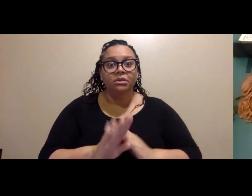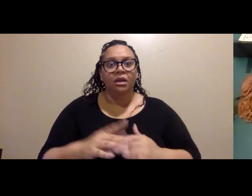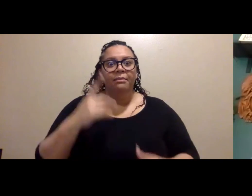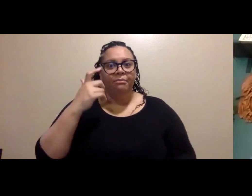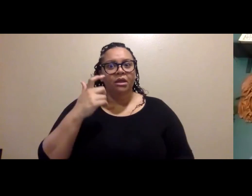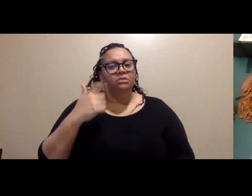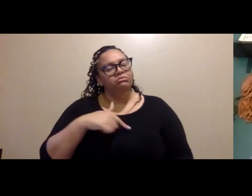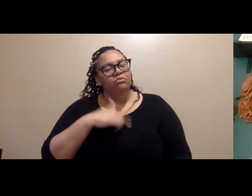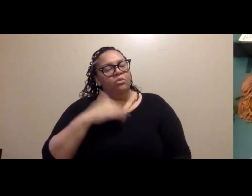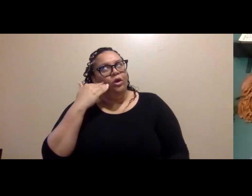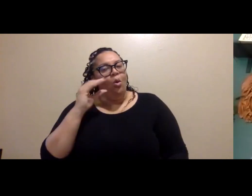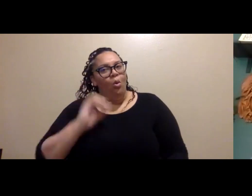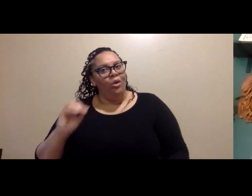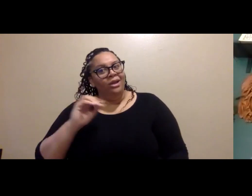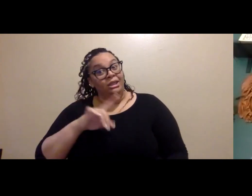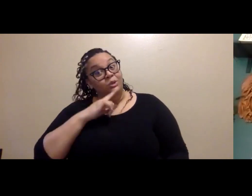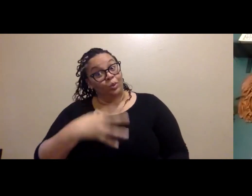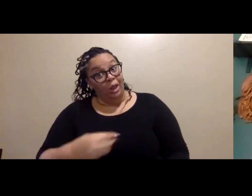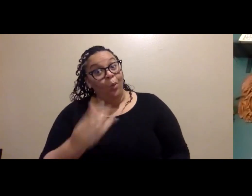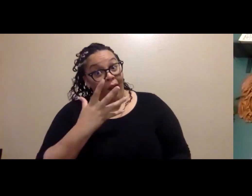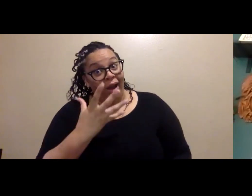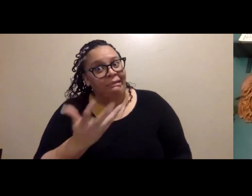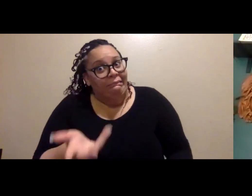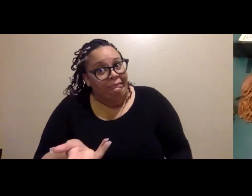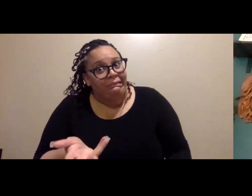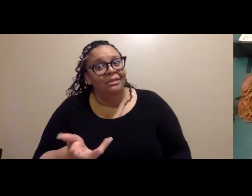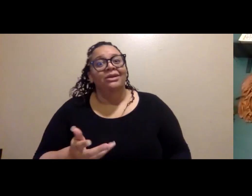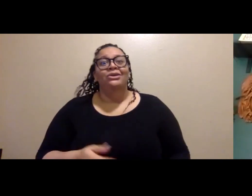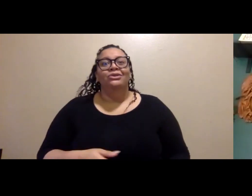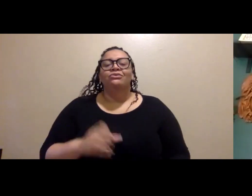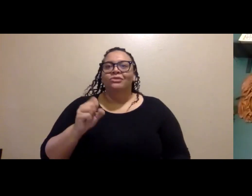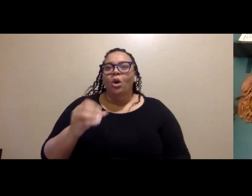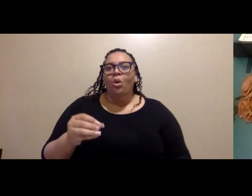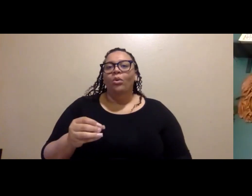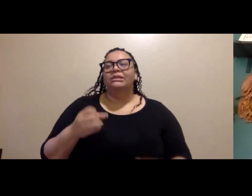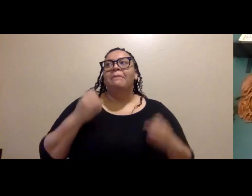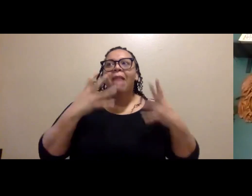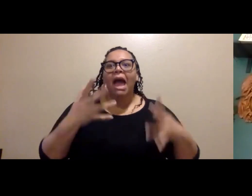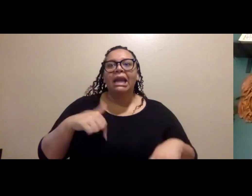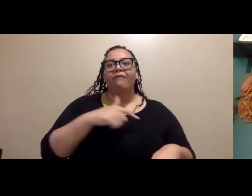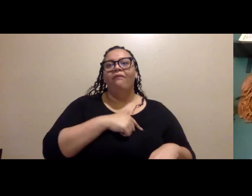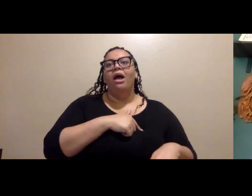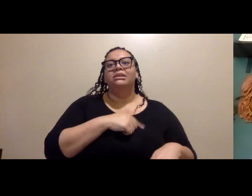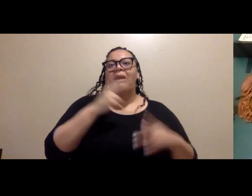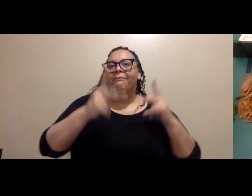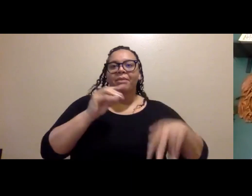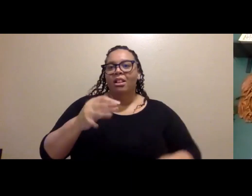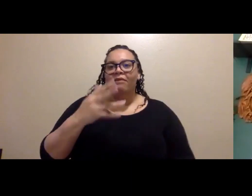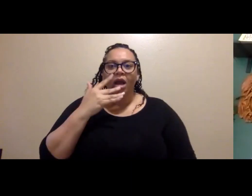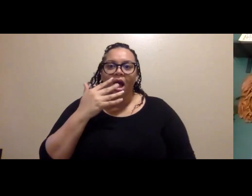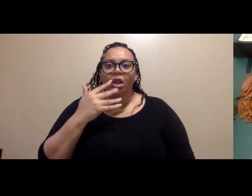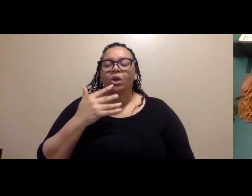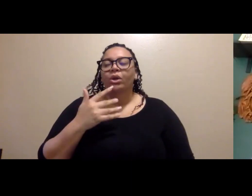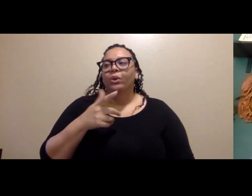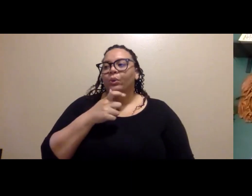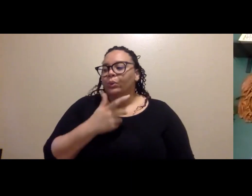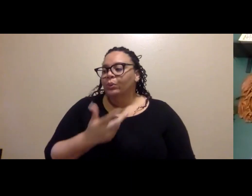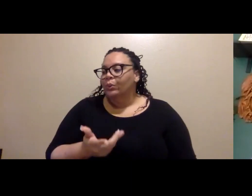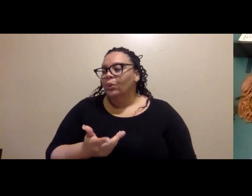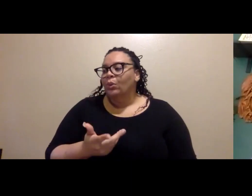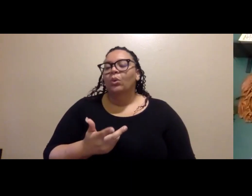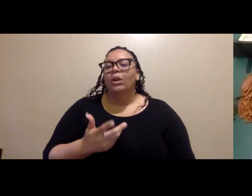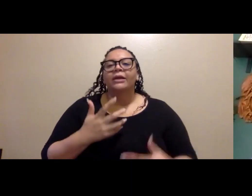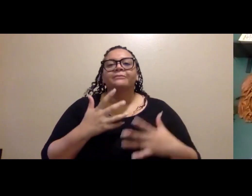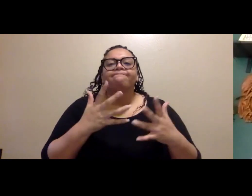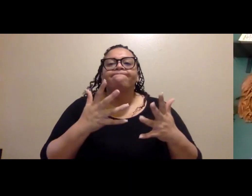pretty white. And so it's a bunch of us individuals of color who are really just like, we were craving community